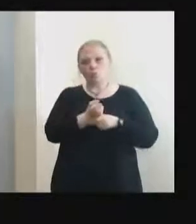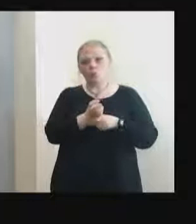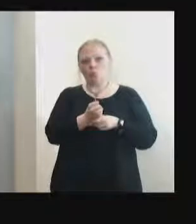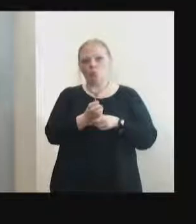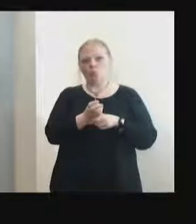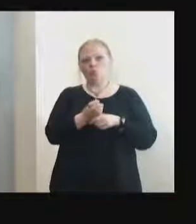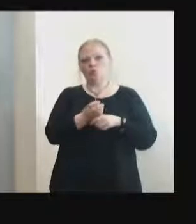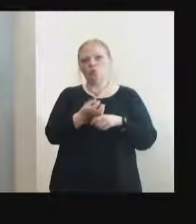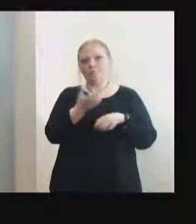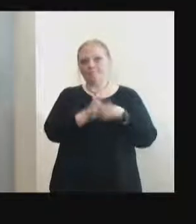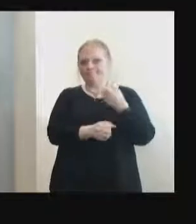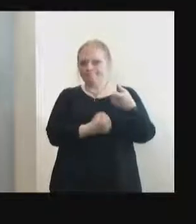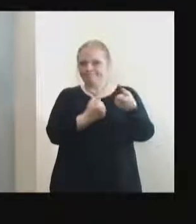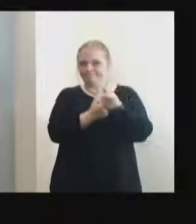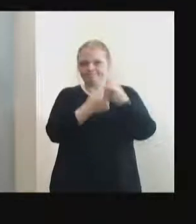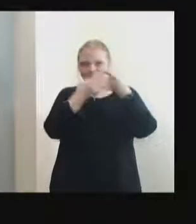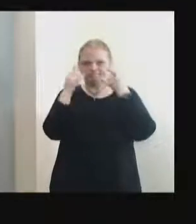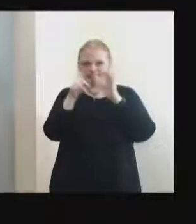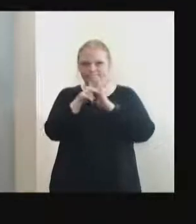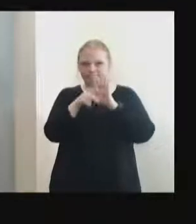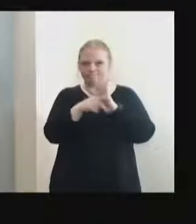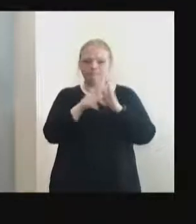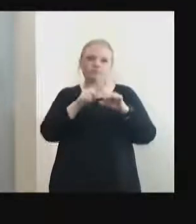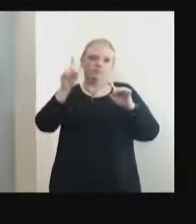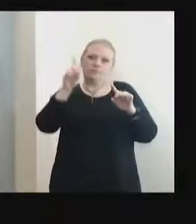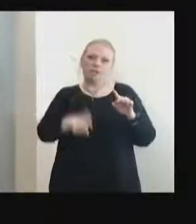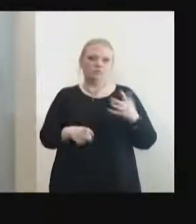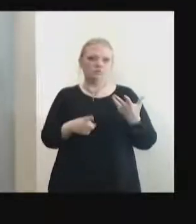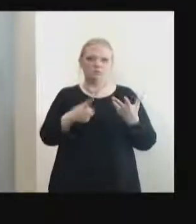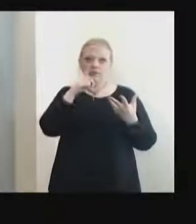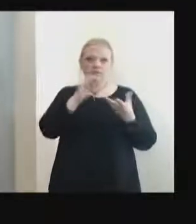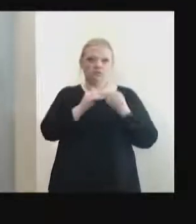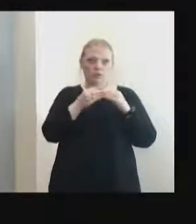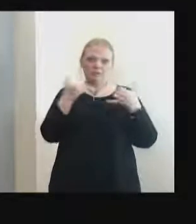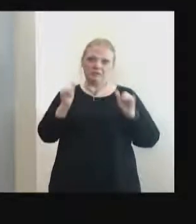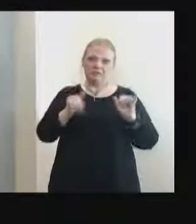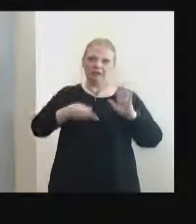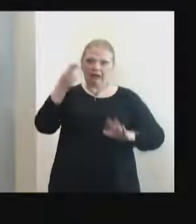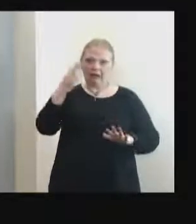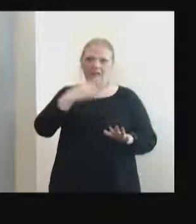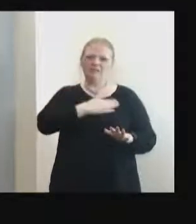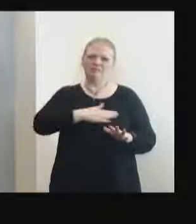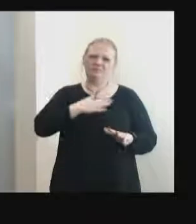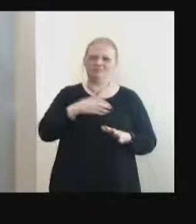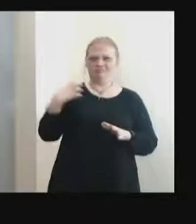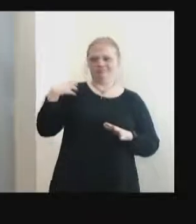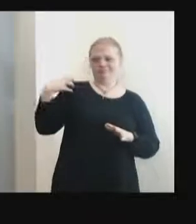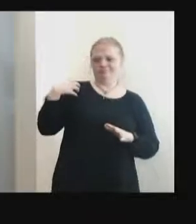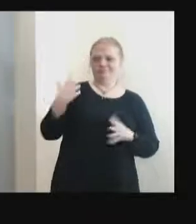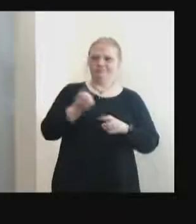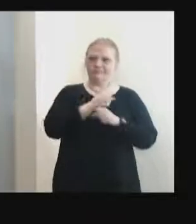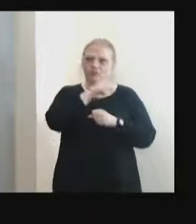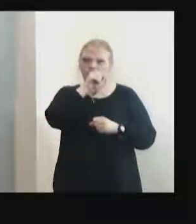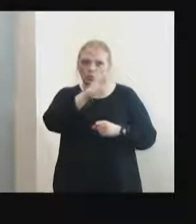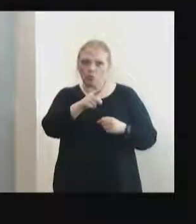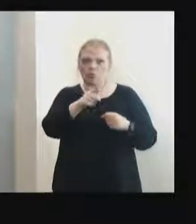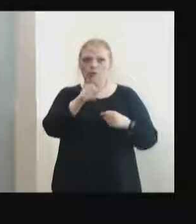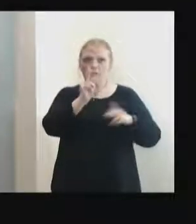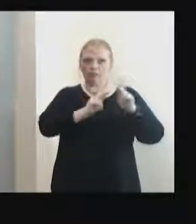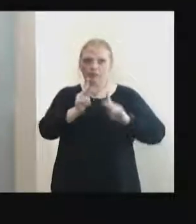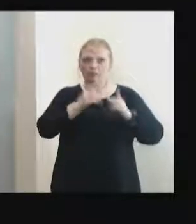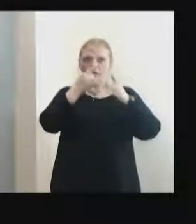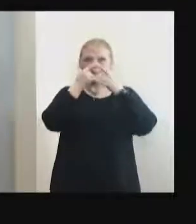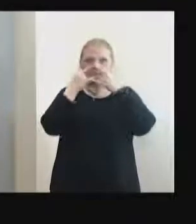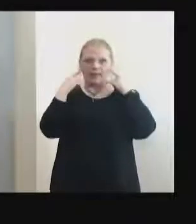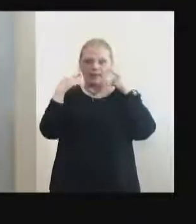a masking policy, but that's what we have to do right now where our numbers are still high. So please, employers, please make sure people are wearing their